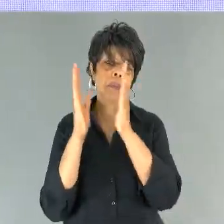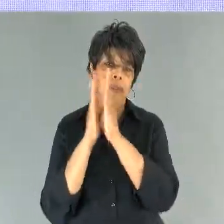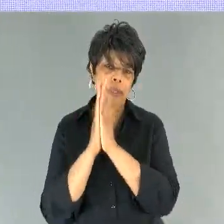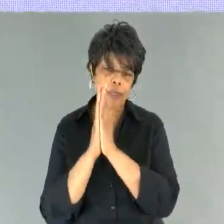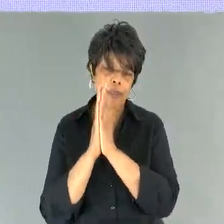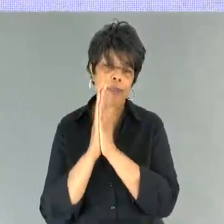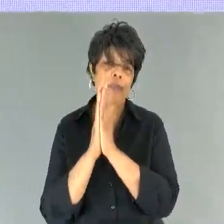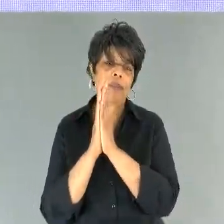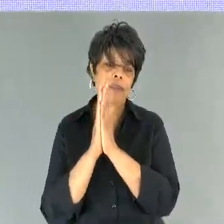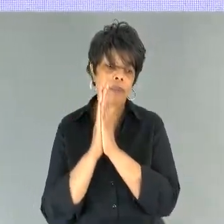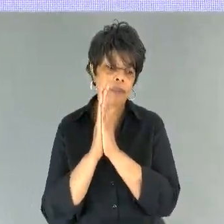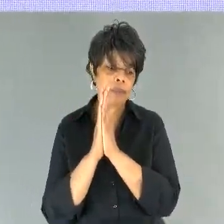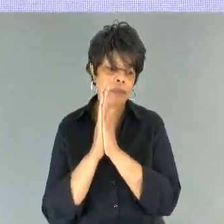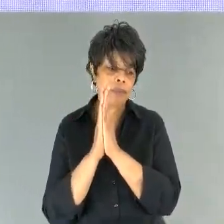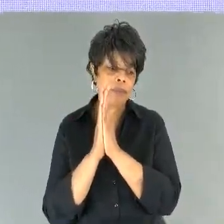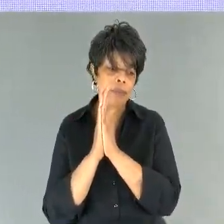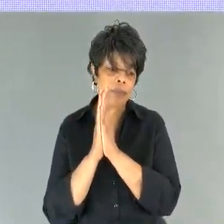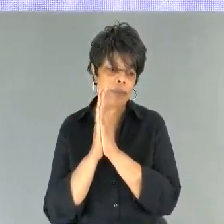because